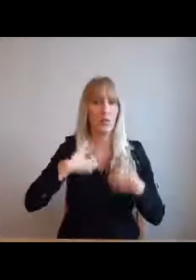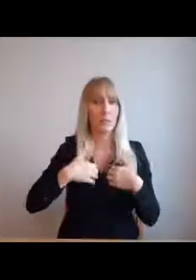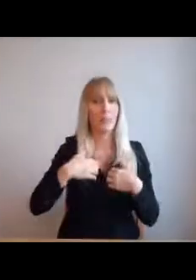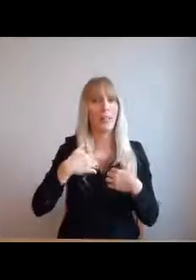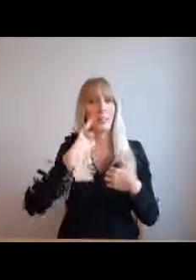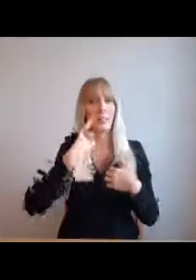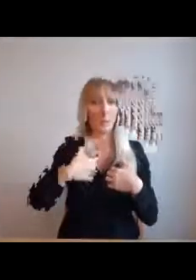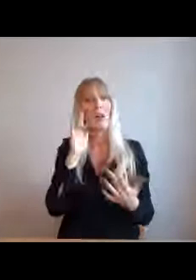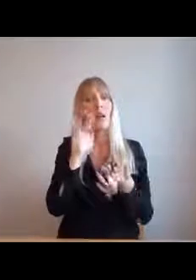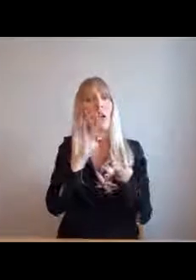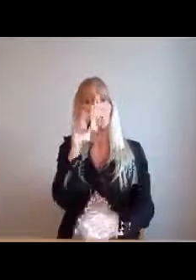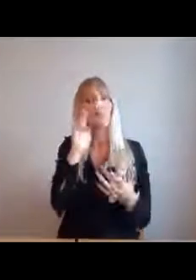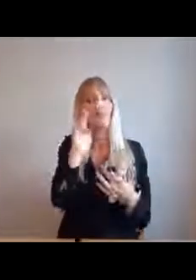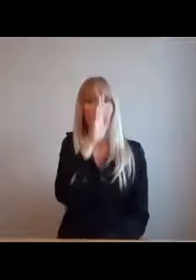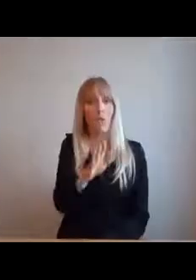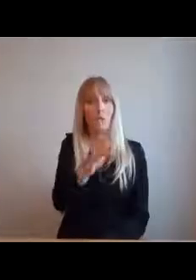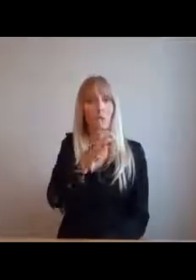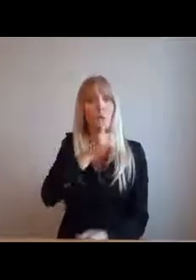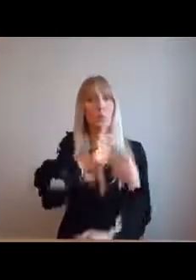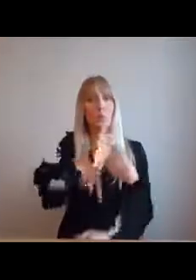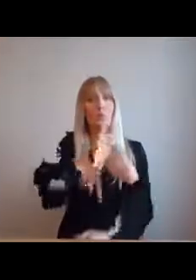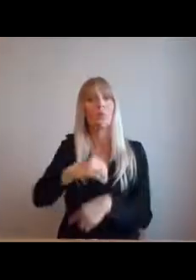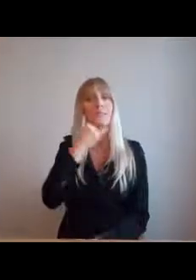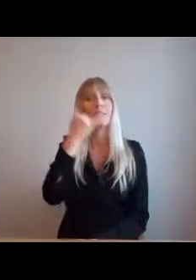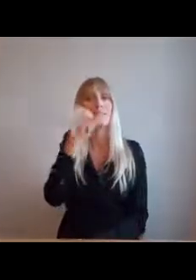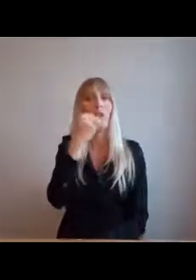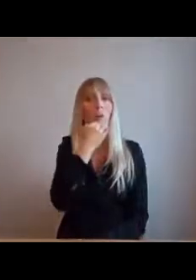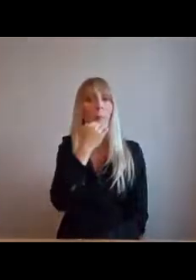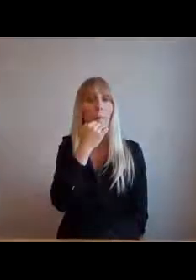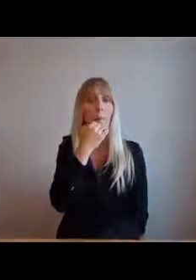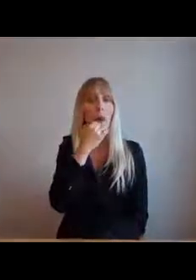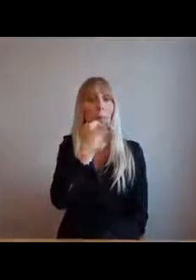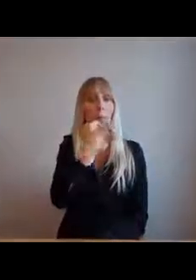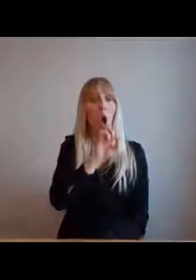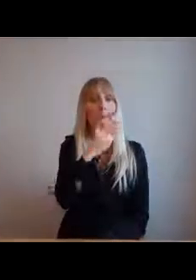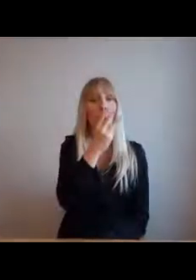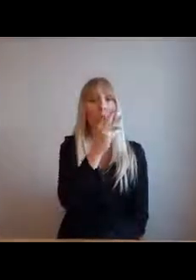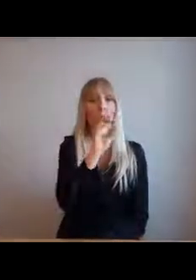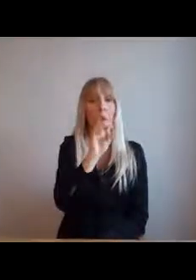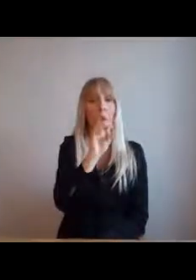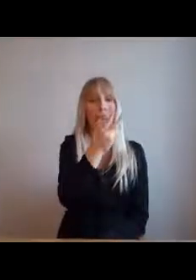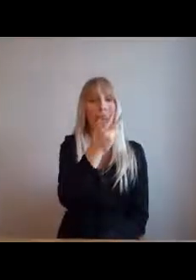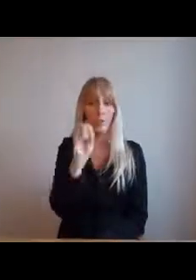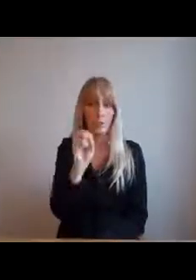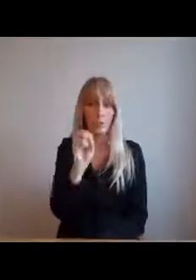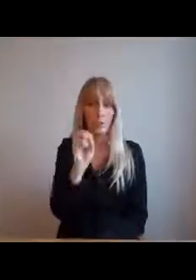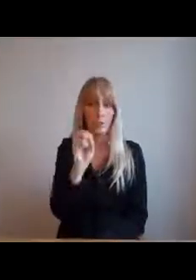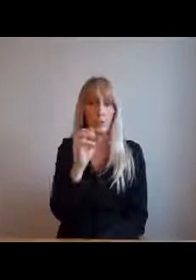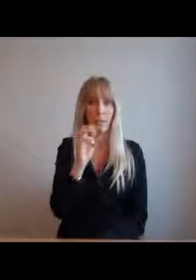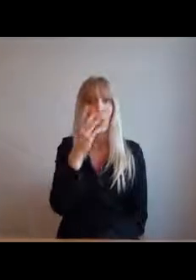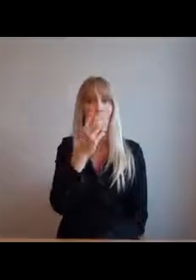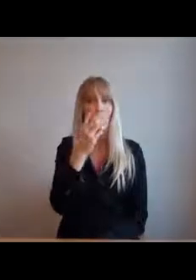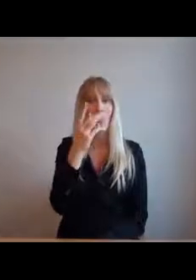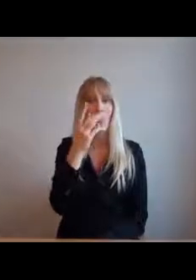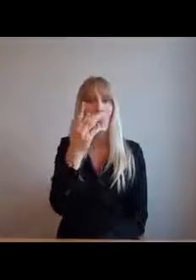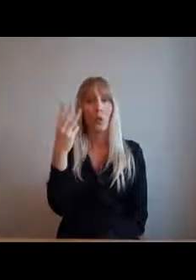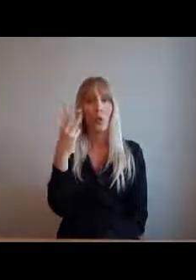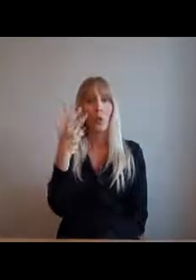us directly using our telephone surgery service. And the number for that is 0300